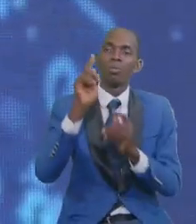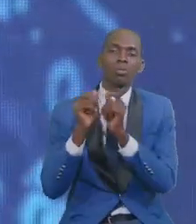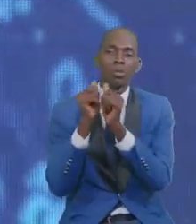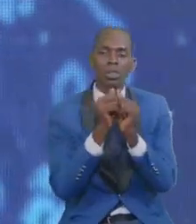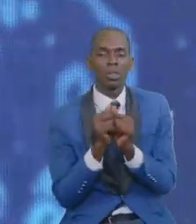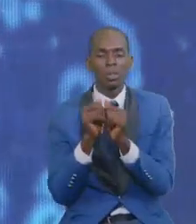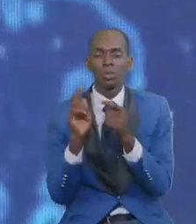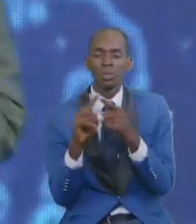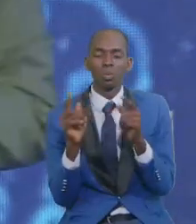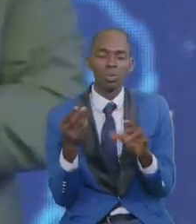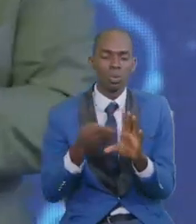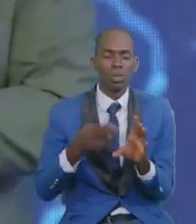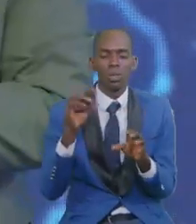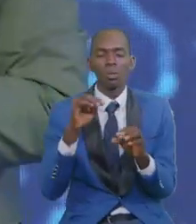clouds,